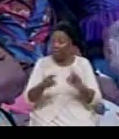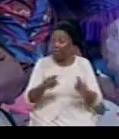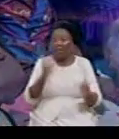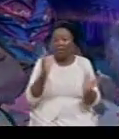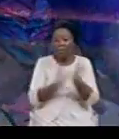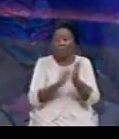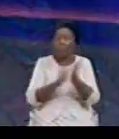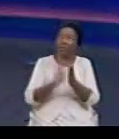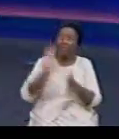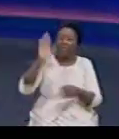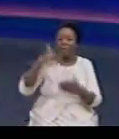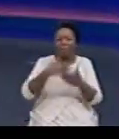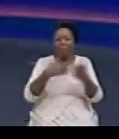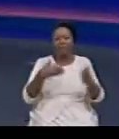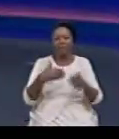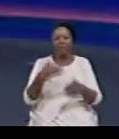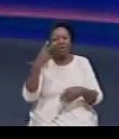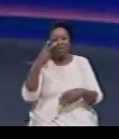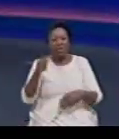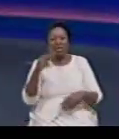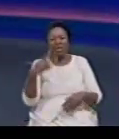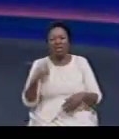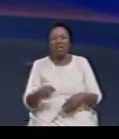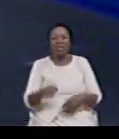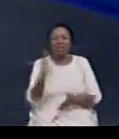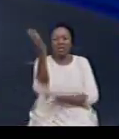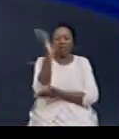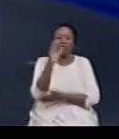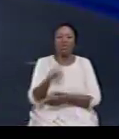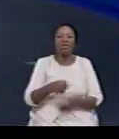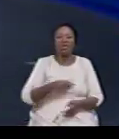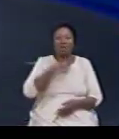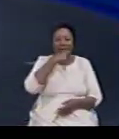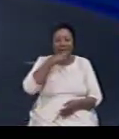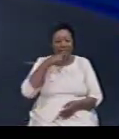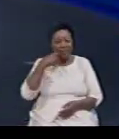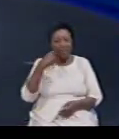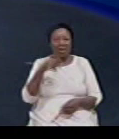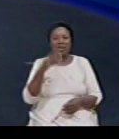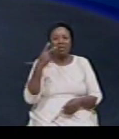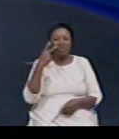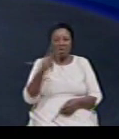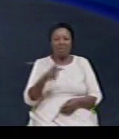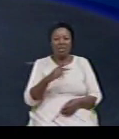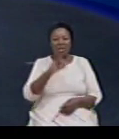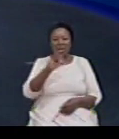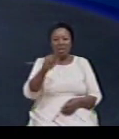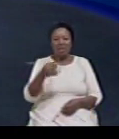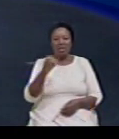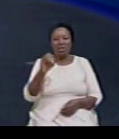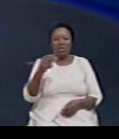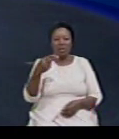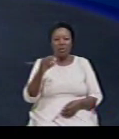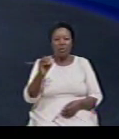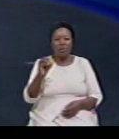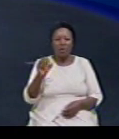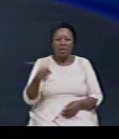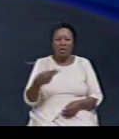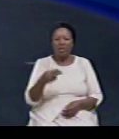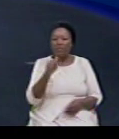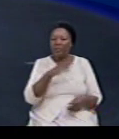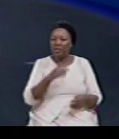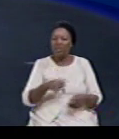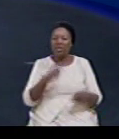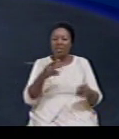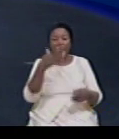before seeing the tree dried up. Jehoshaphat set up the singers and he praised the holiness of the Lord and